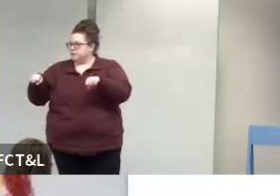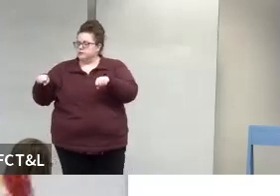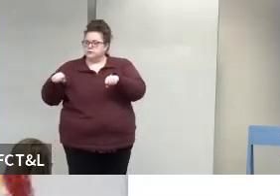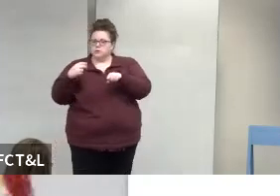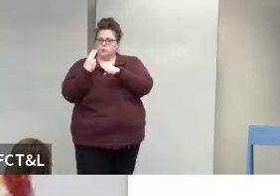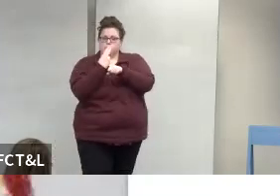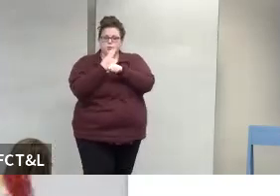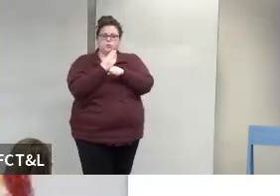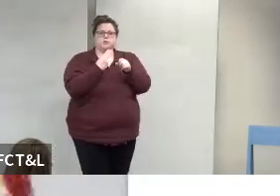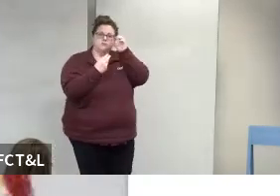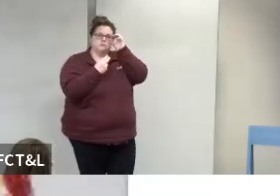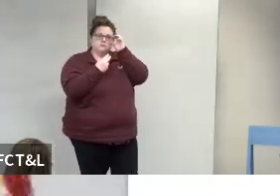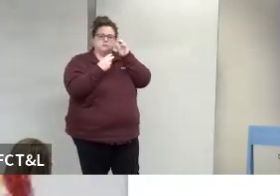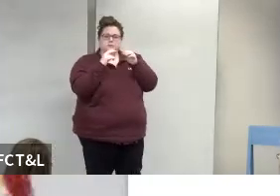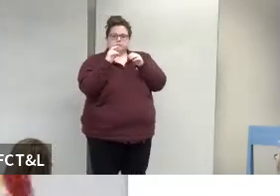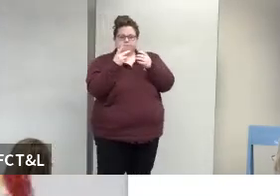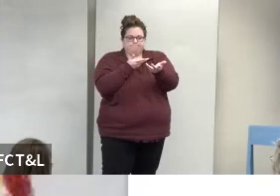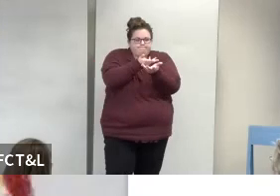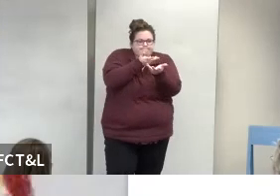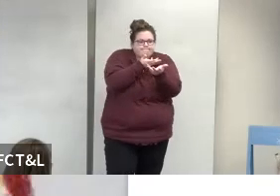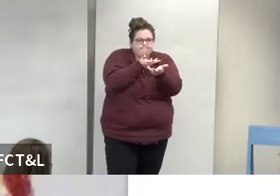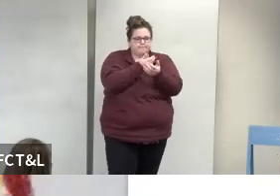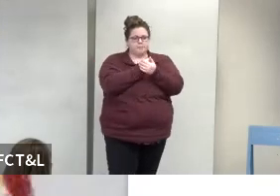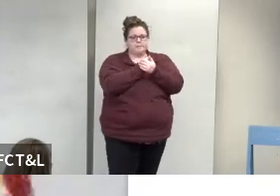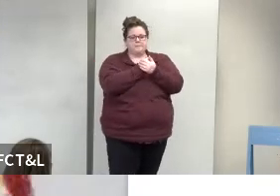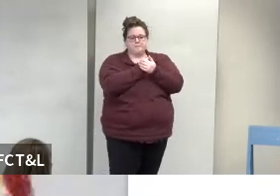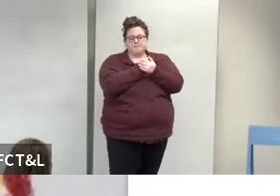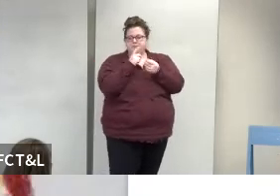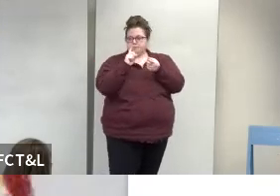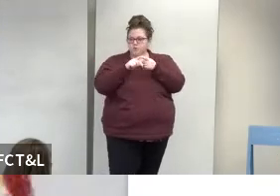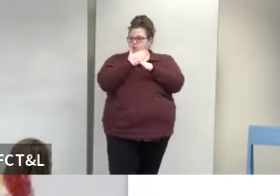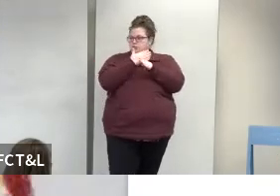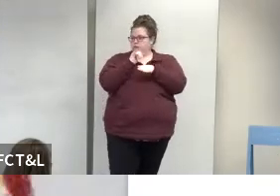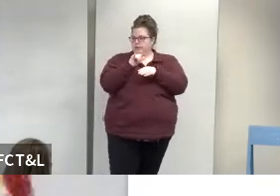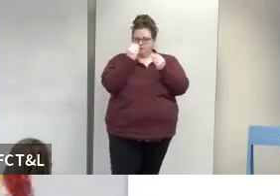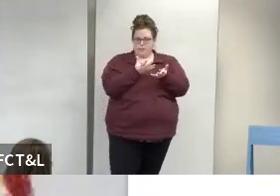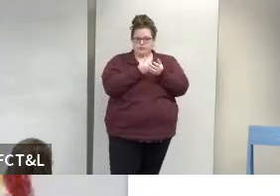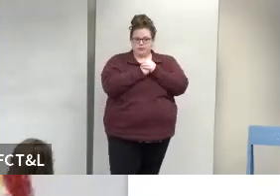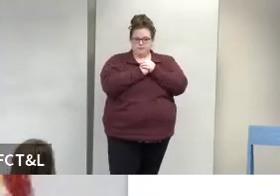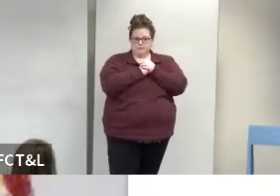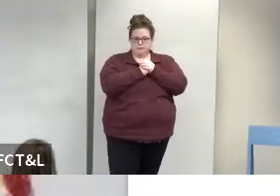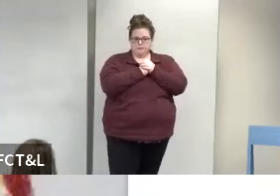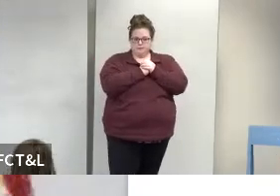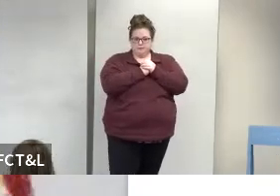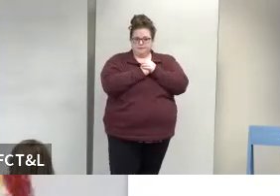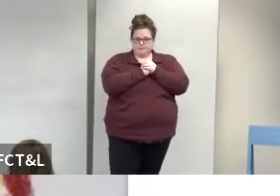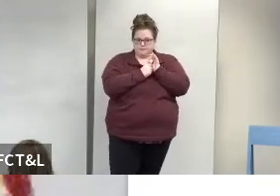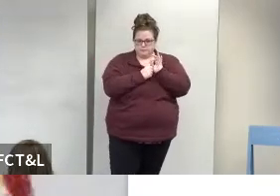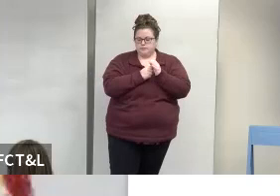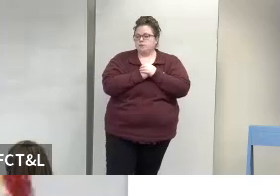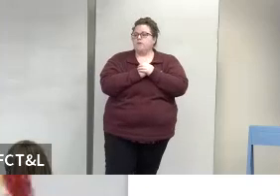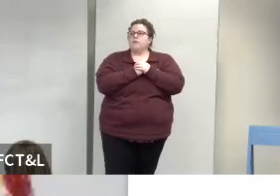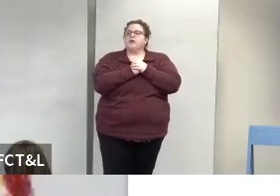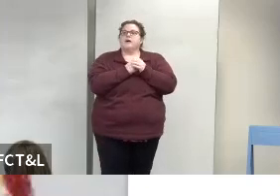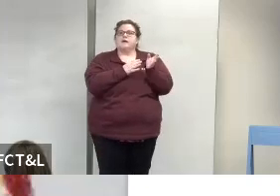communication like hearing people do, even with like the radio, TV, incidental hearing, and the like. So shared information is